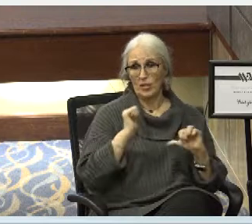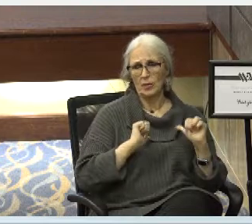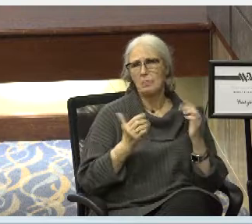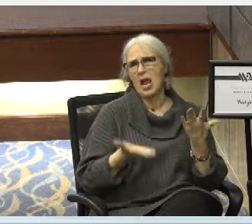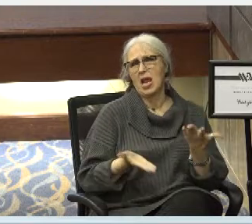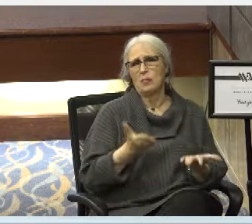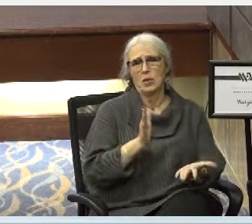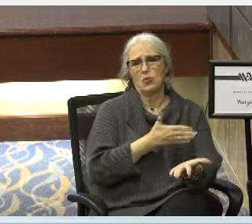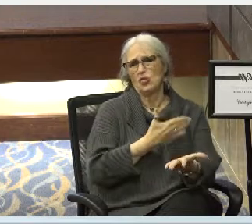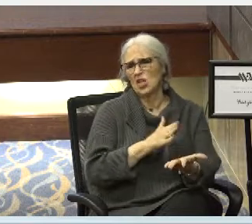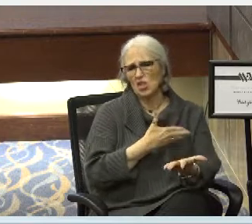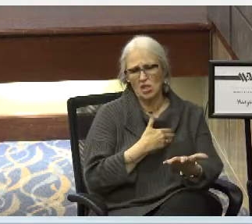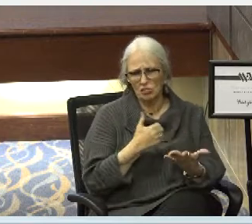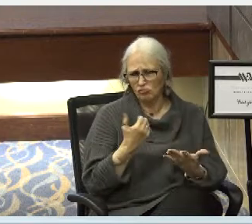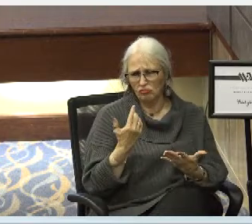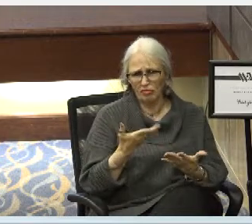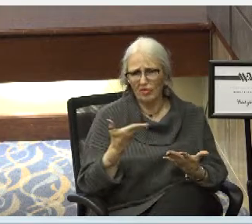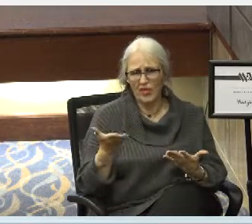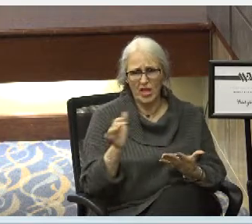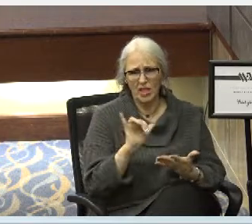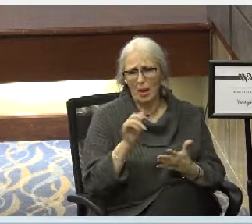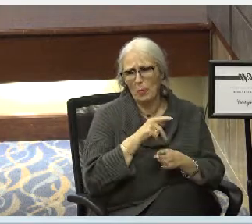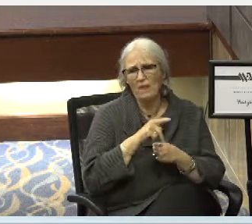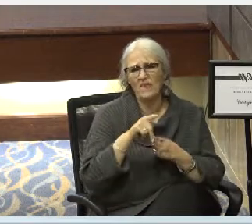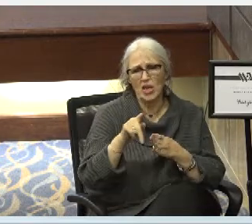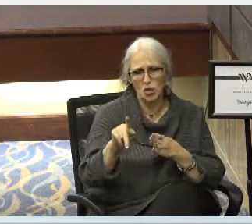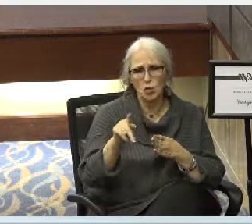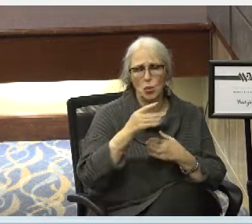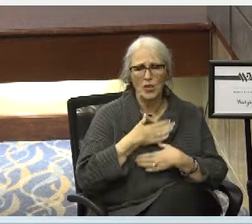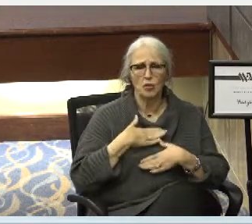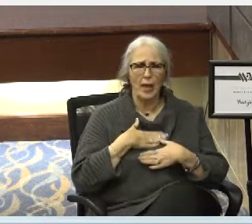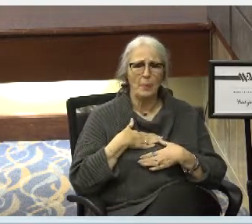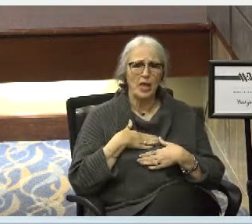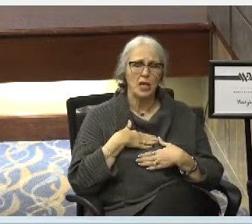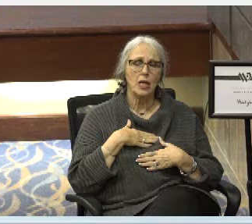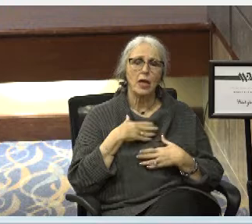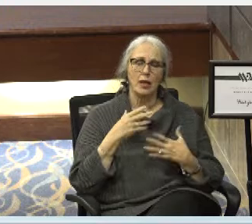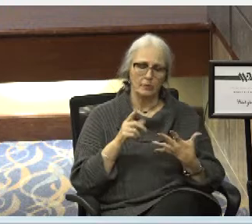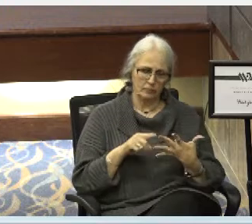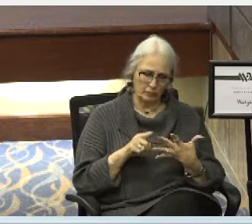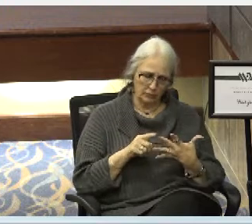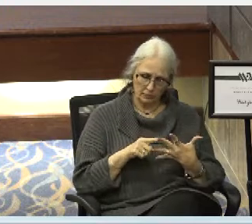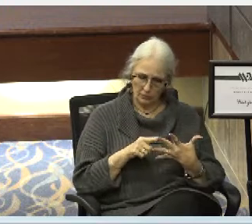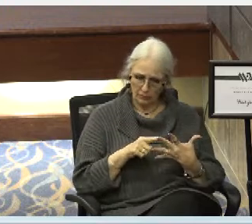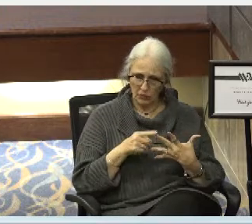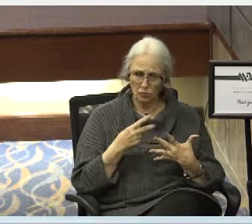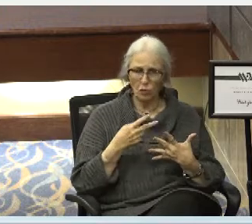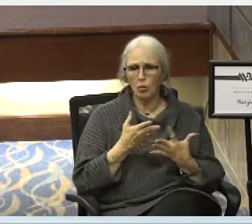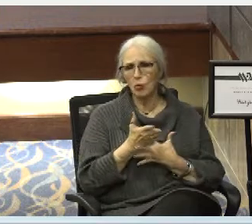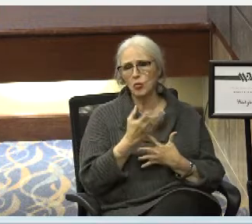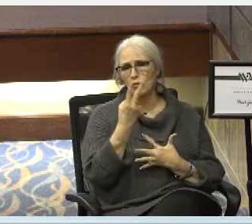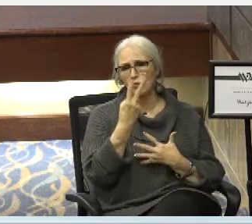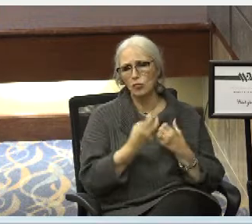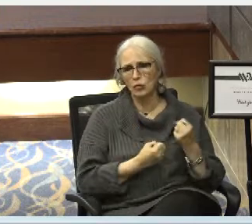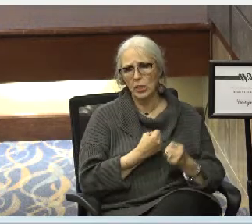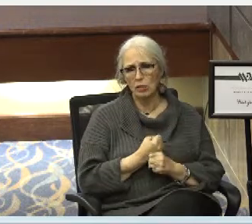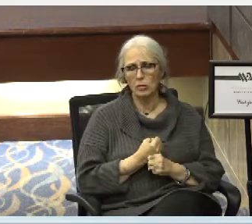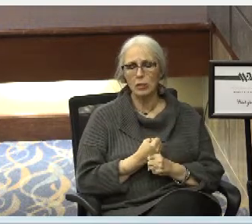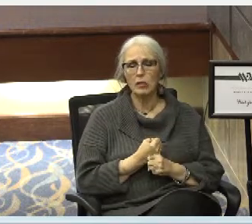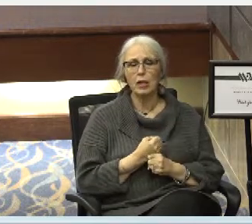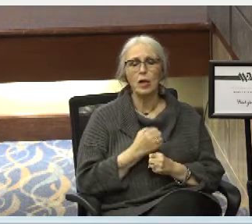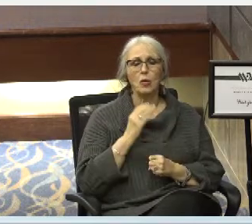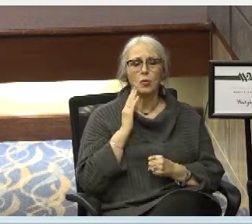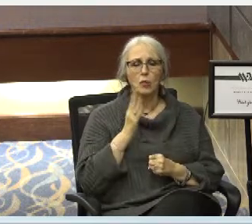musicians, magicians, those kinds of professional entertainment at the site over a 2-year period. They